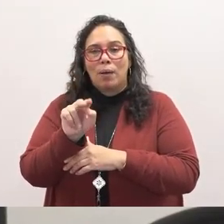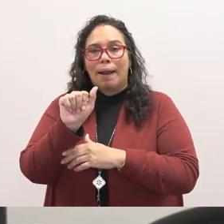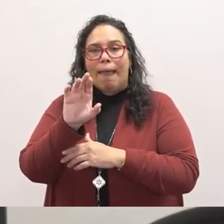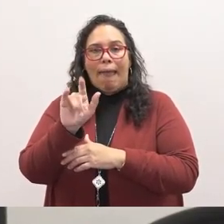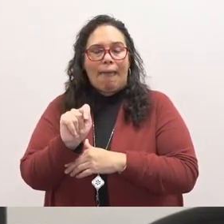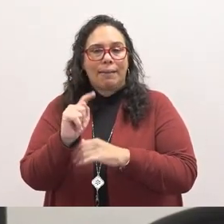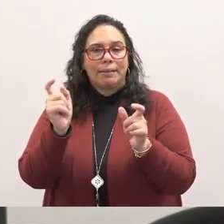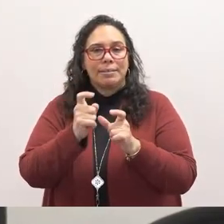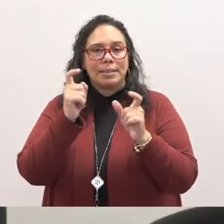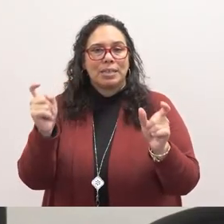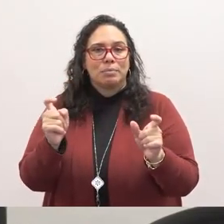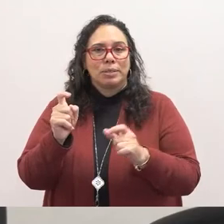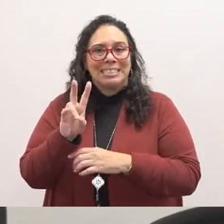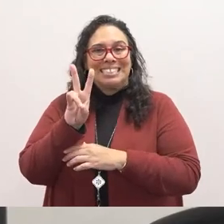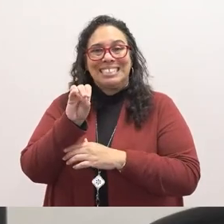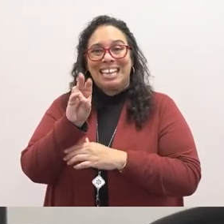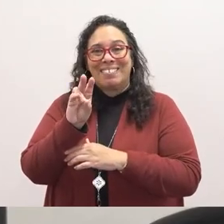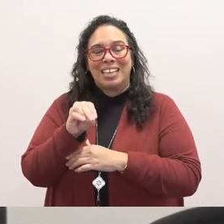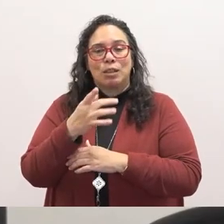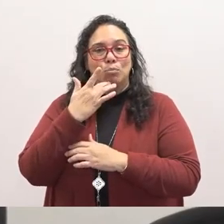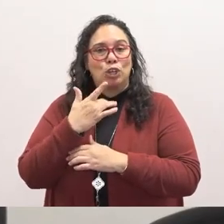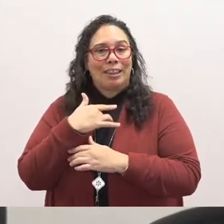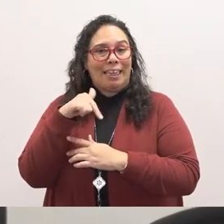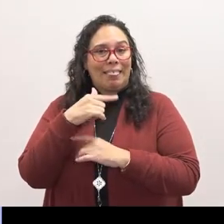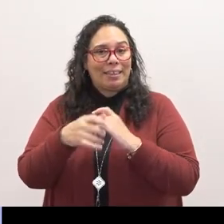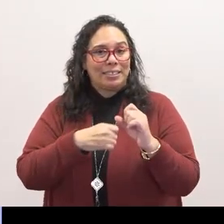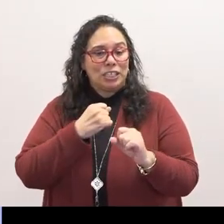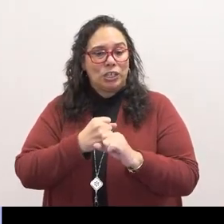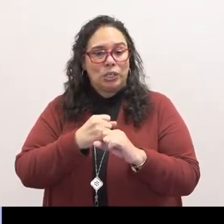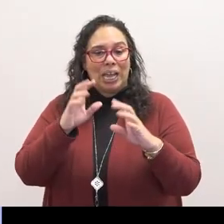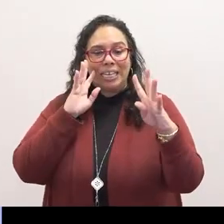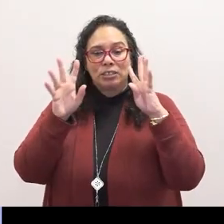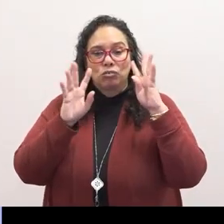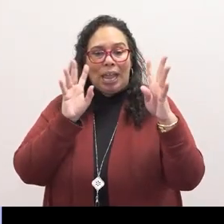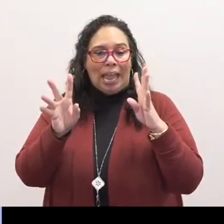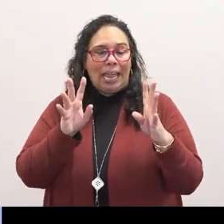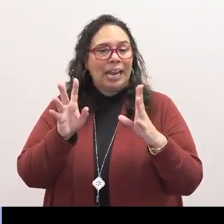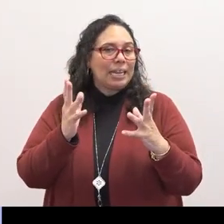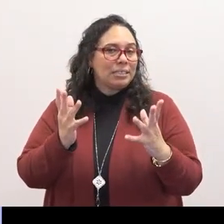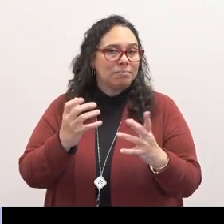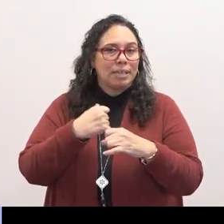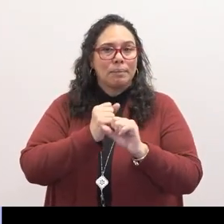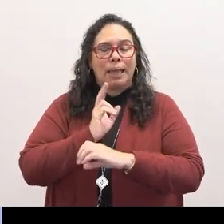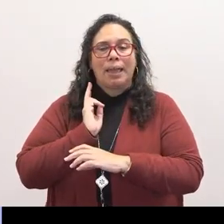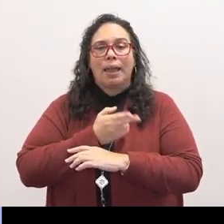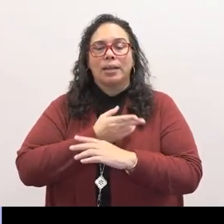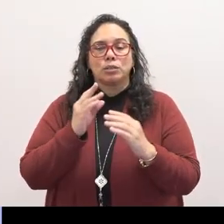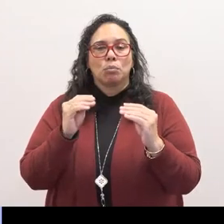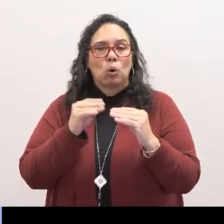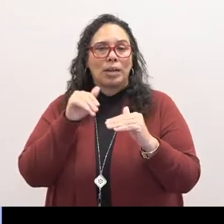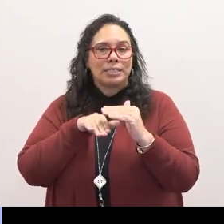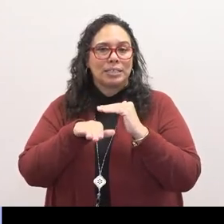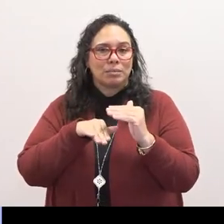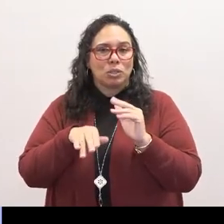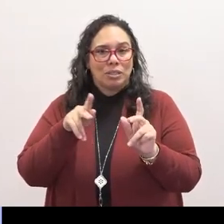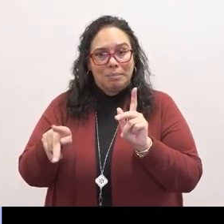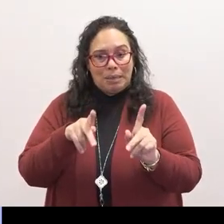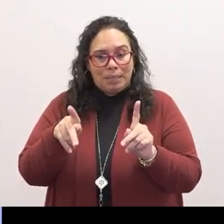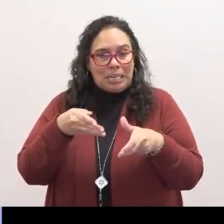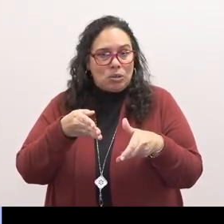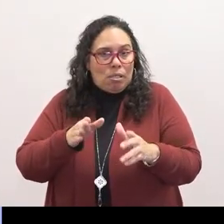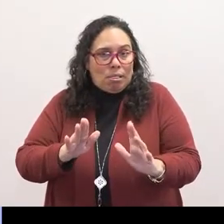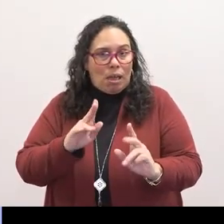year, and it was created to make us more accessible to the public, to allow